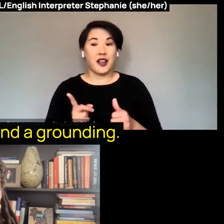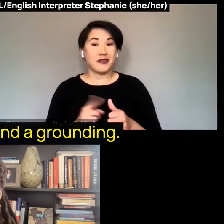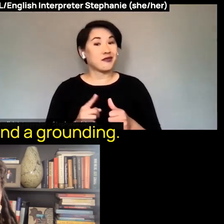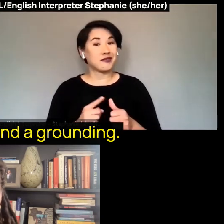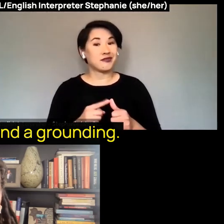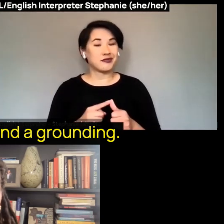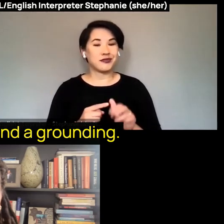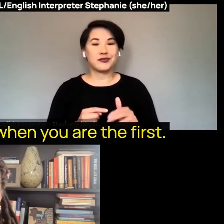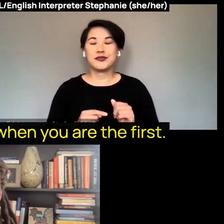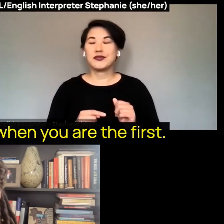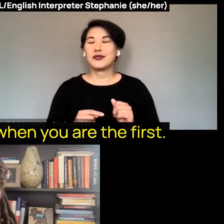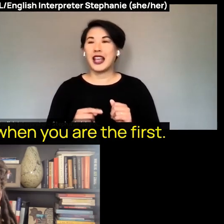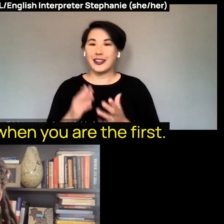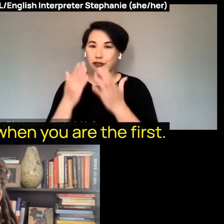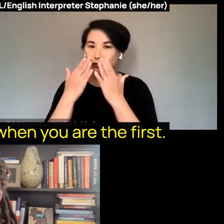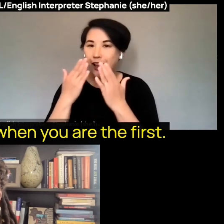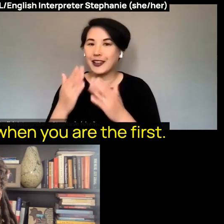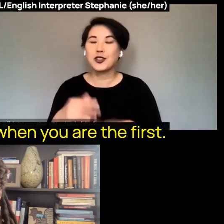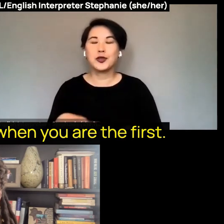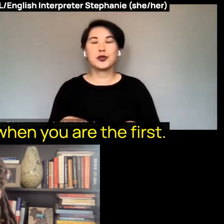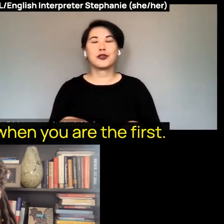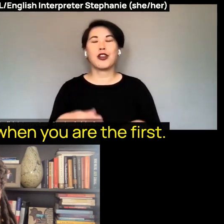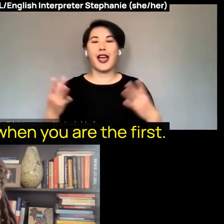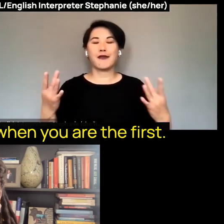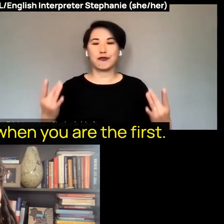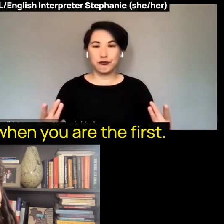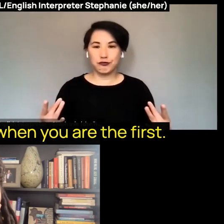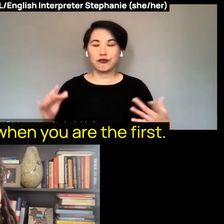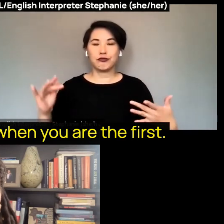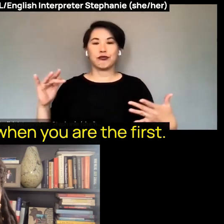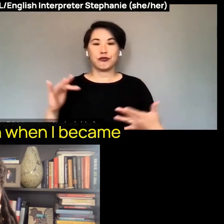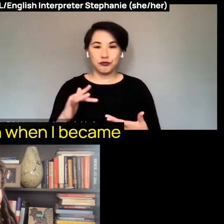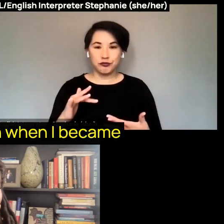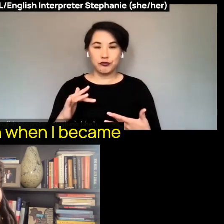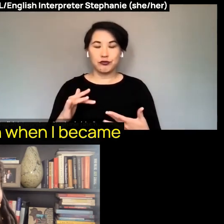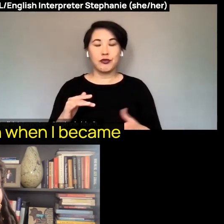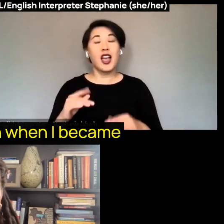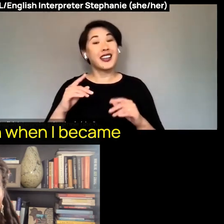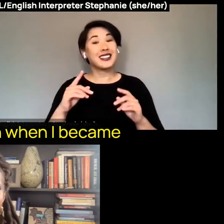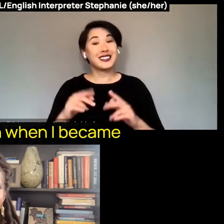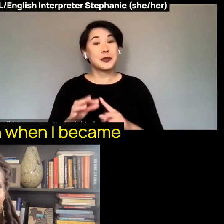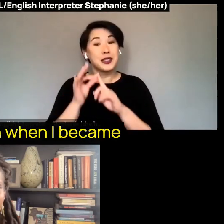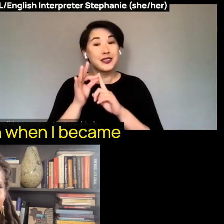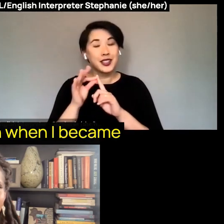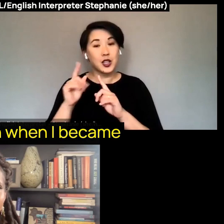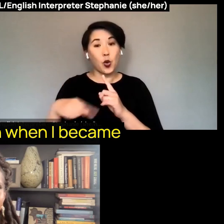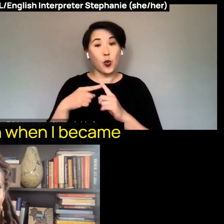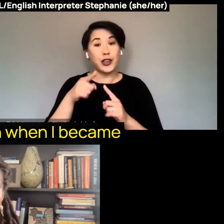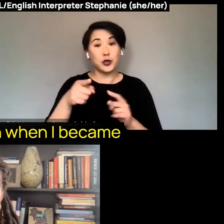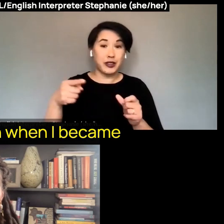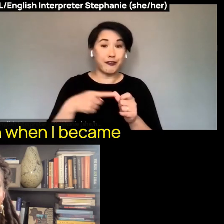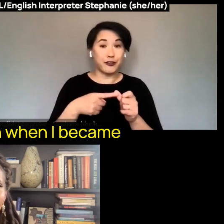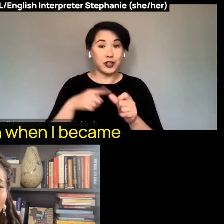and a grounding, recognizing particularly when you're the first. And I reflect back